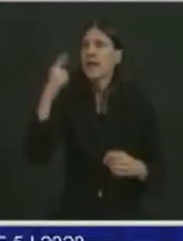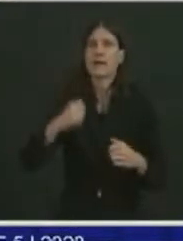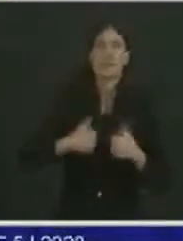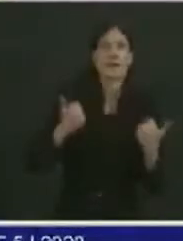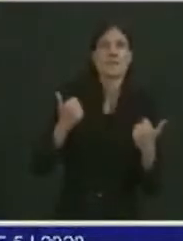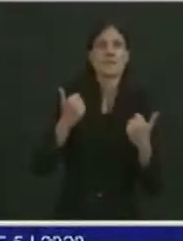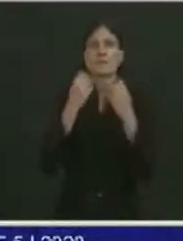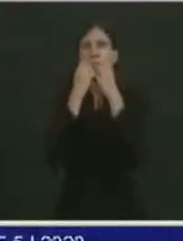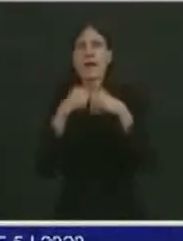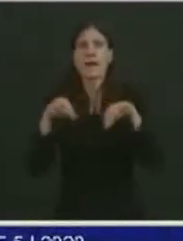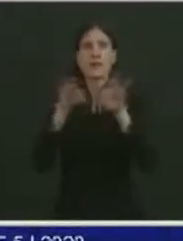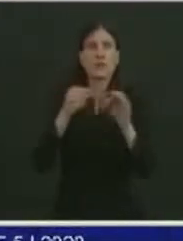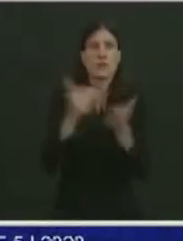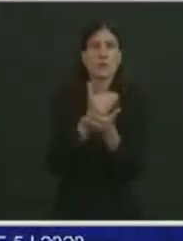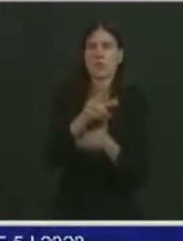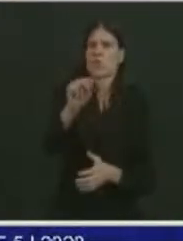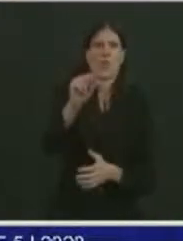ago